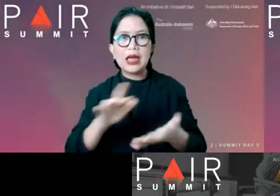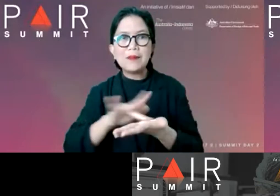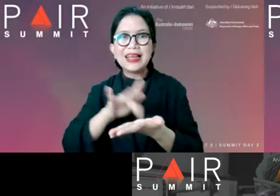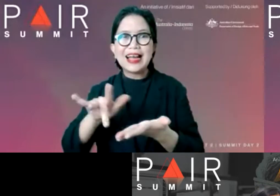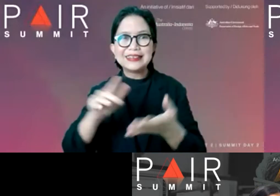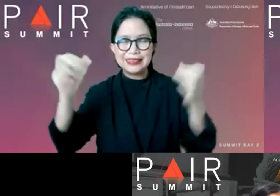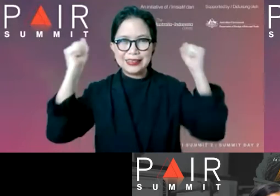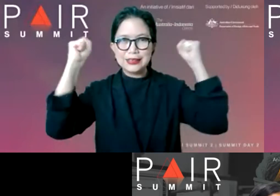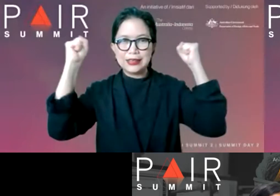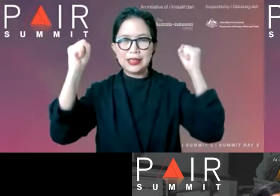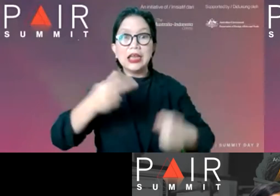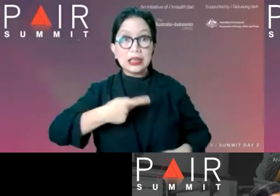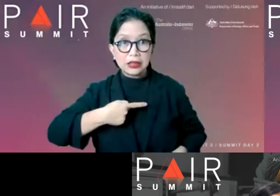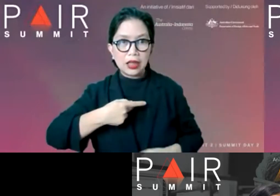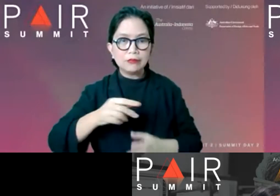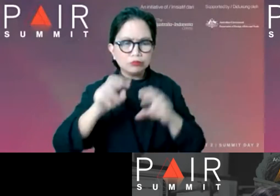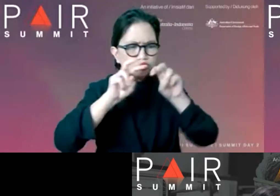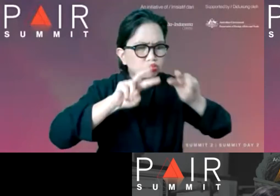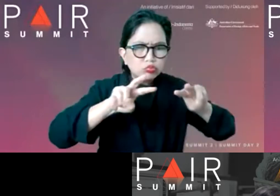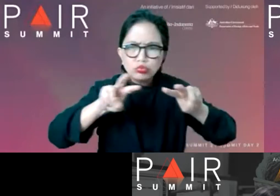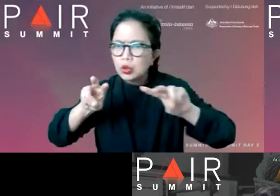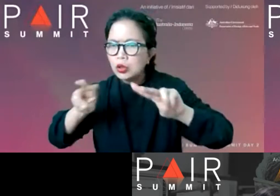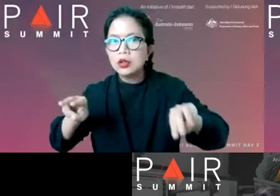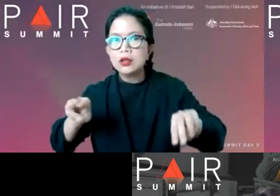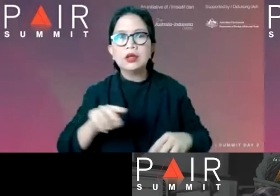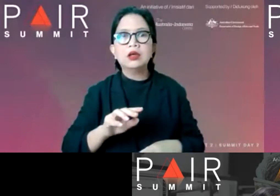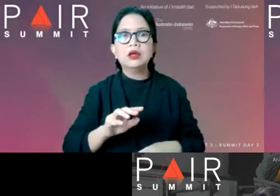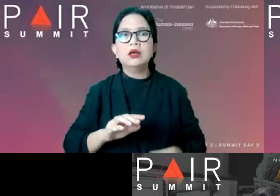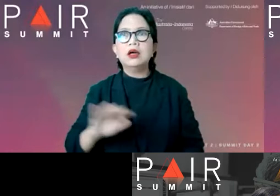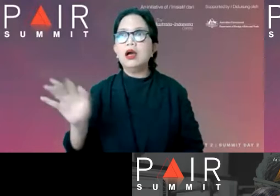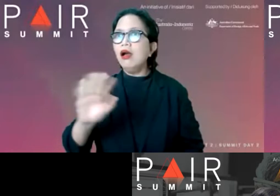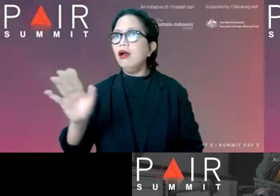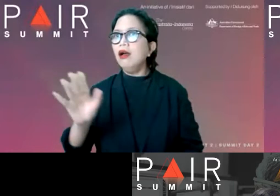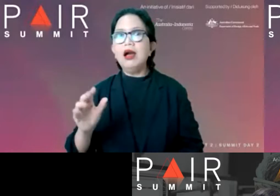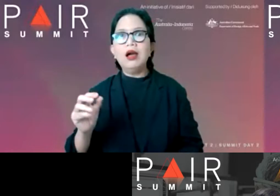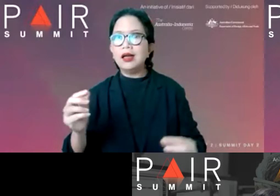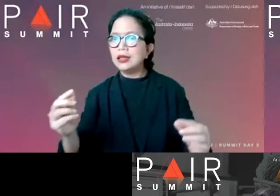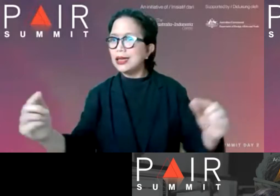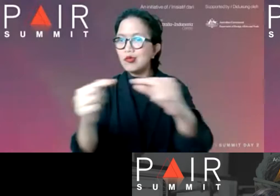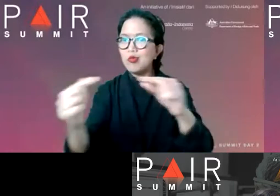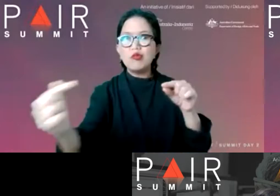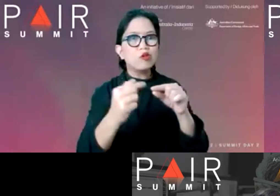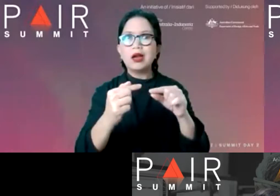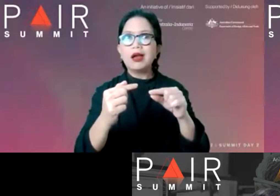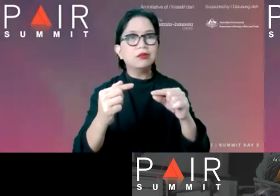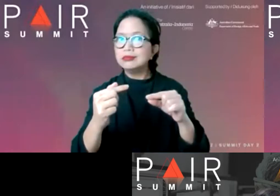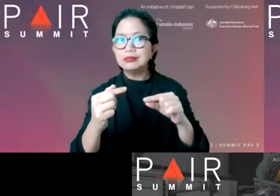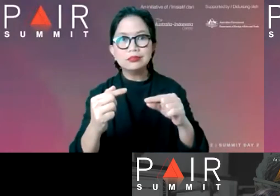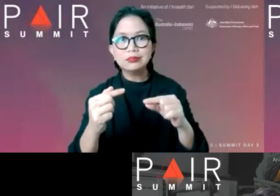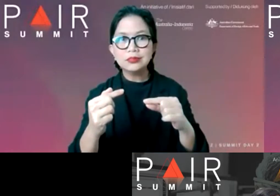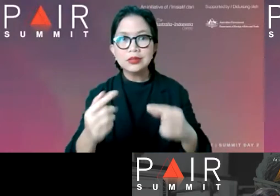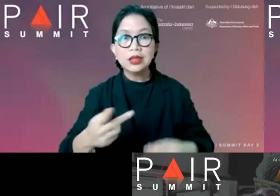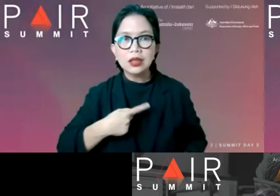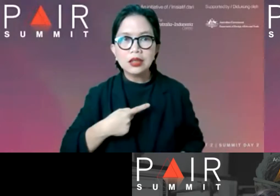they didn't communicate each other, the system, then we try to understand more